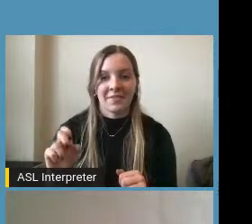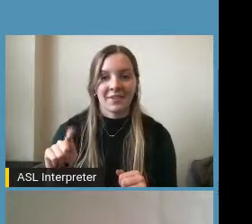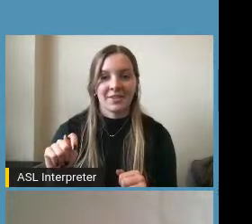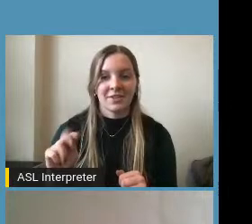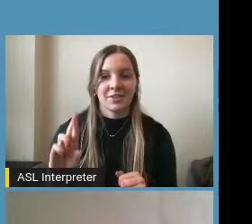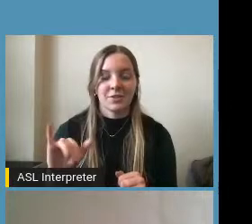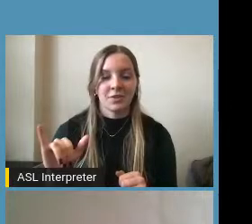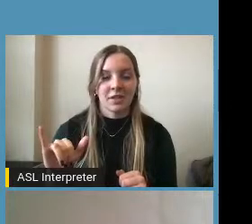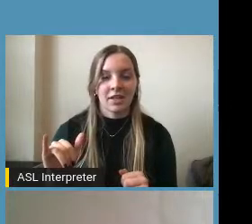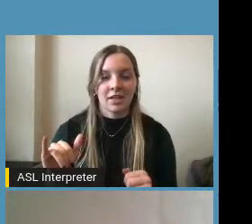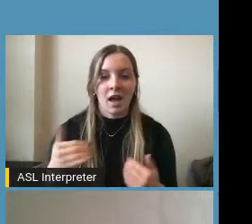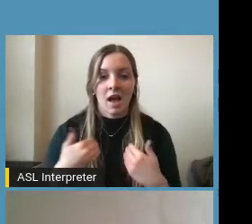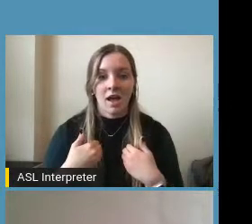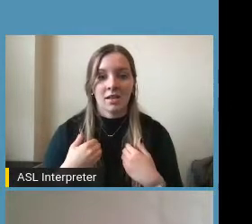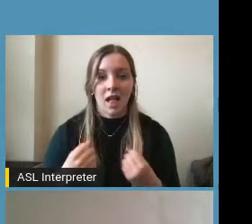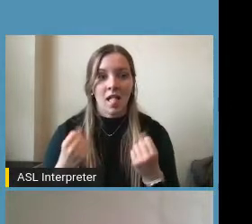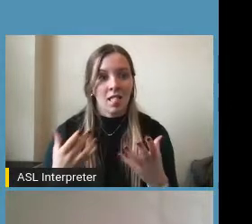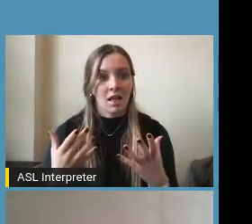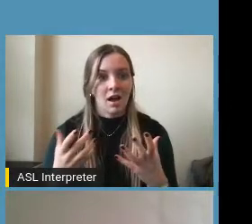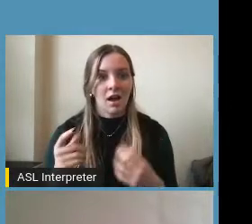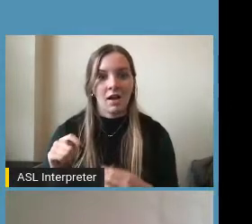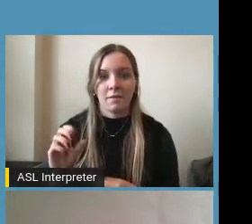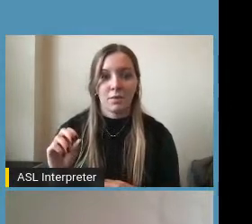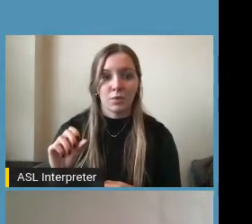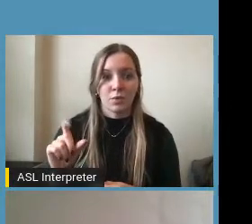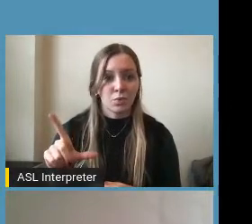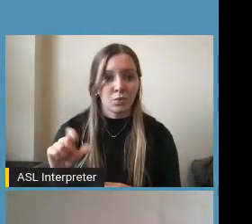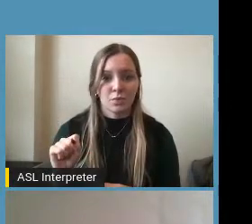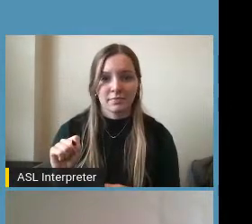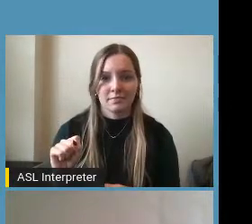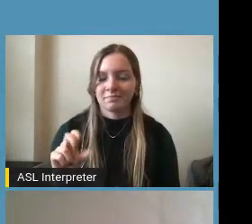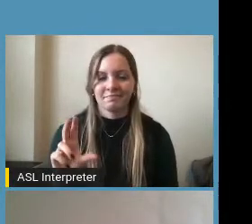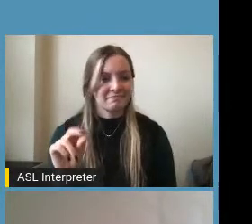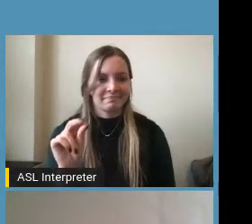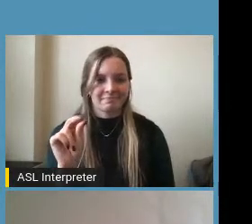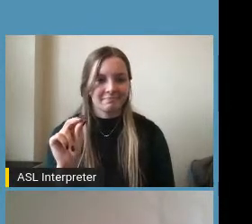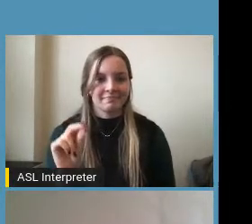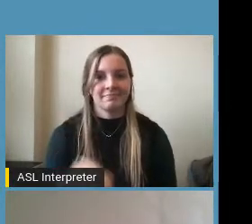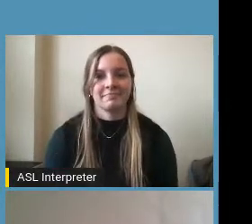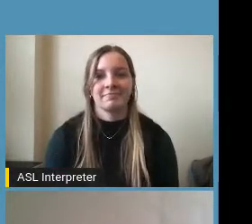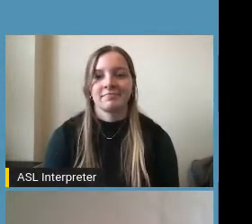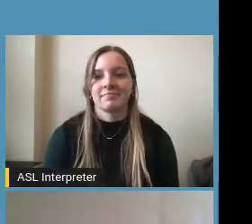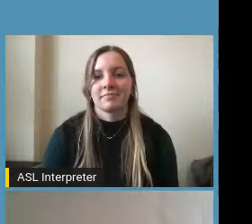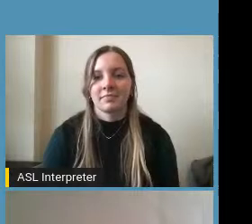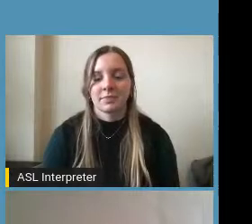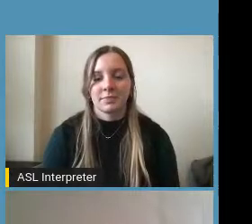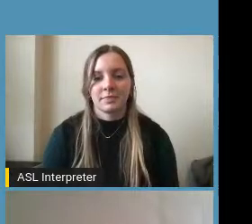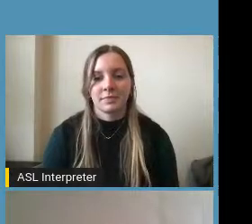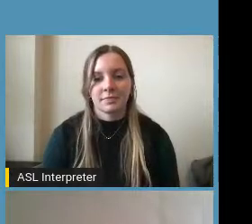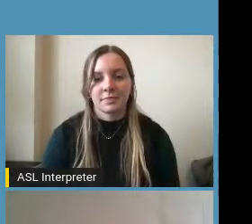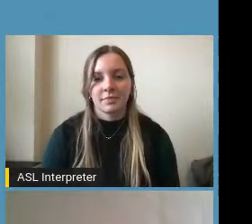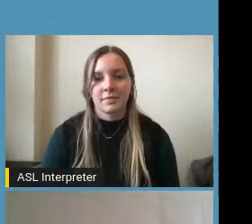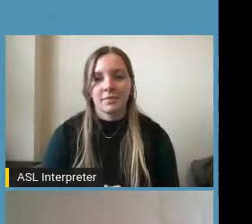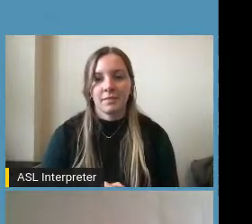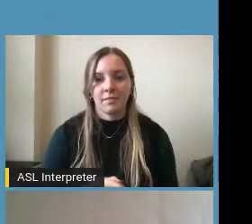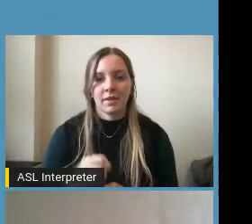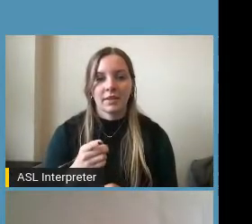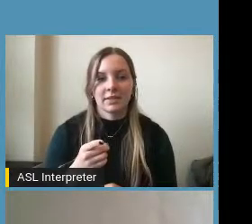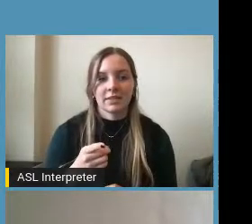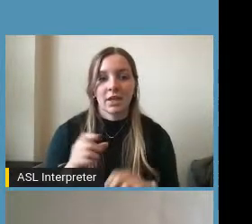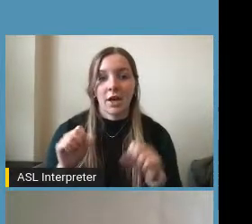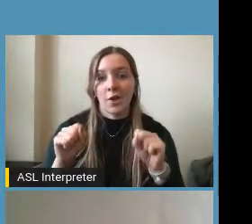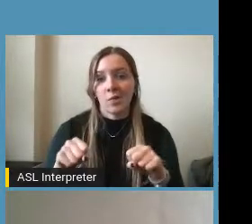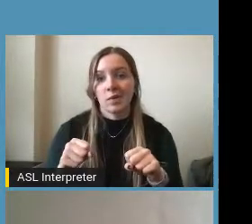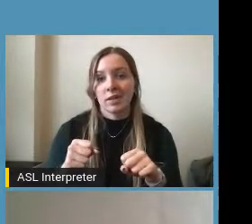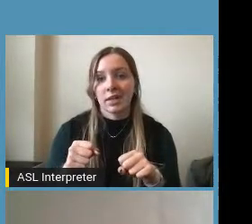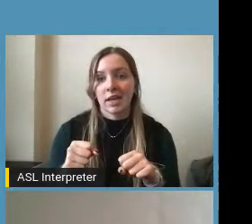would need, we really recommend a digital SLR, because to do this properly, you have to lock everything down. Yes, you can